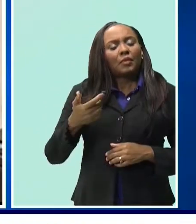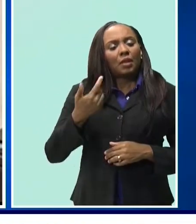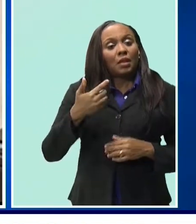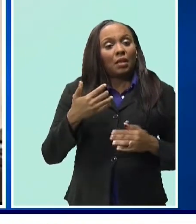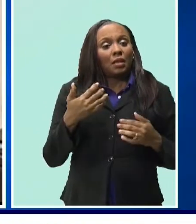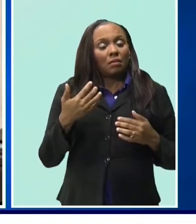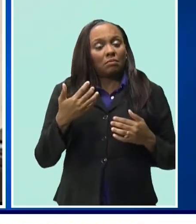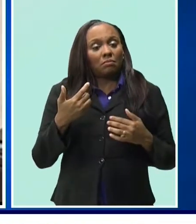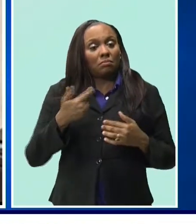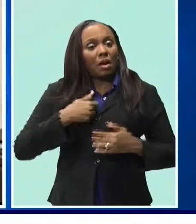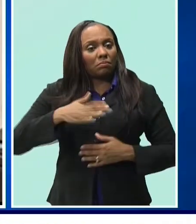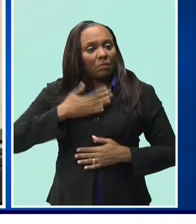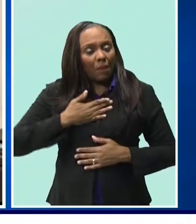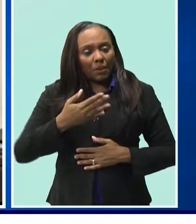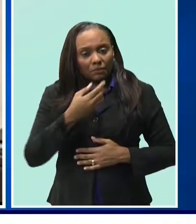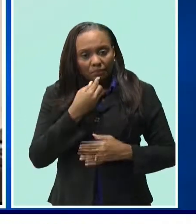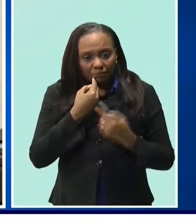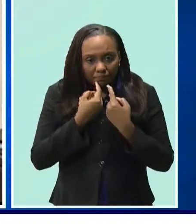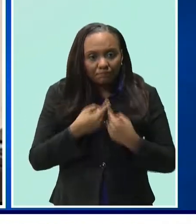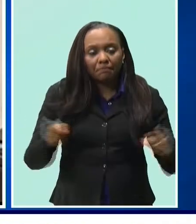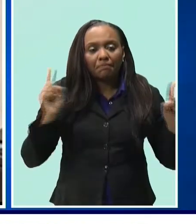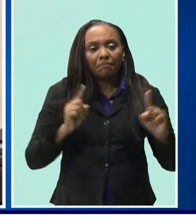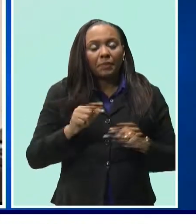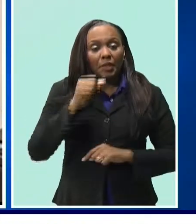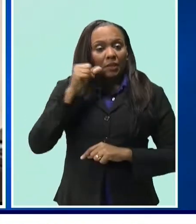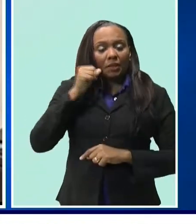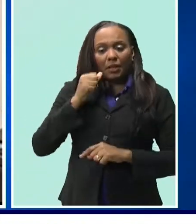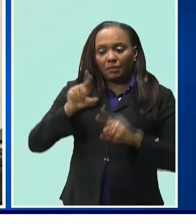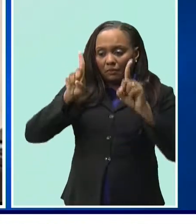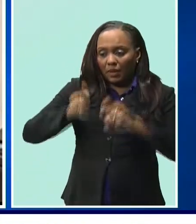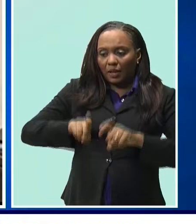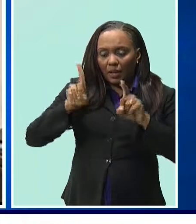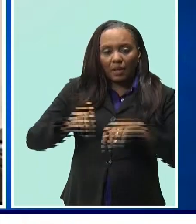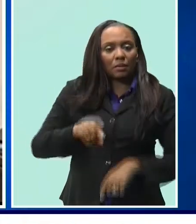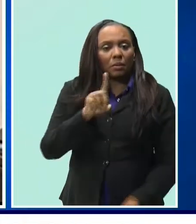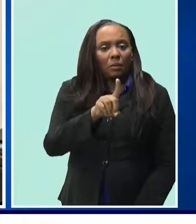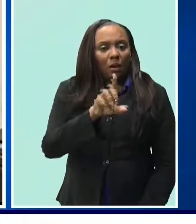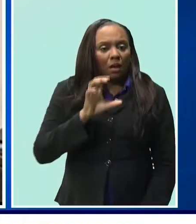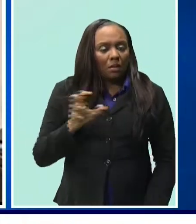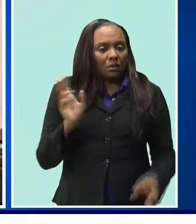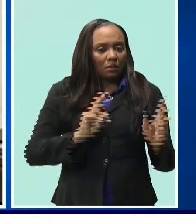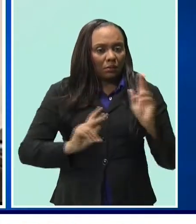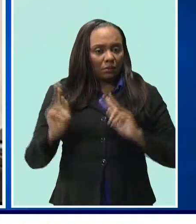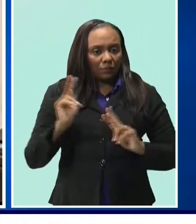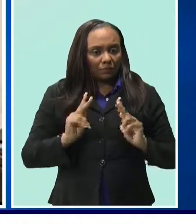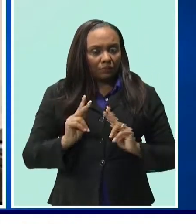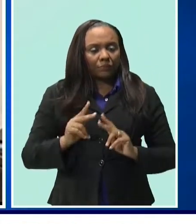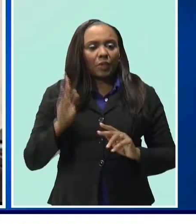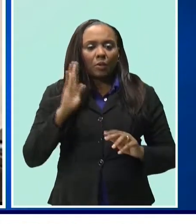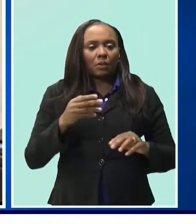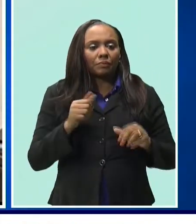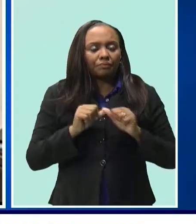100 tests yesterday. That's the first time we've reached that figure, and it will continue to climb.